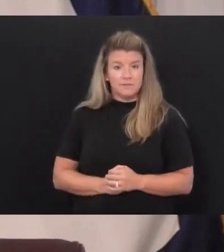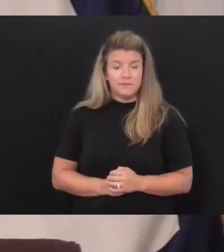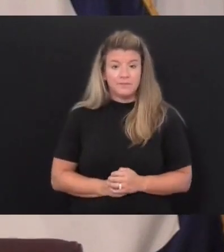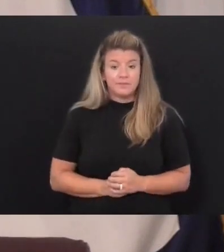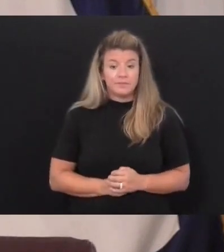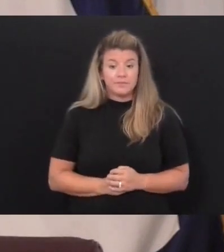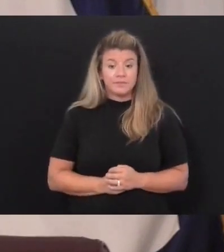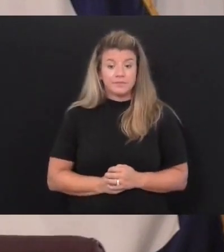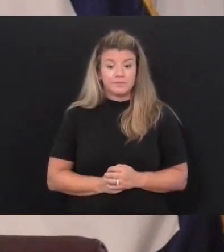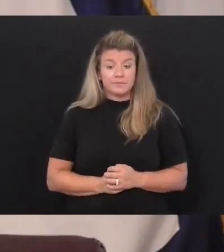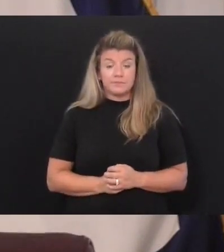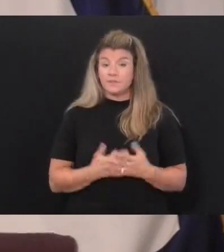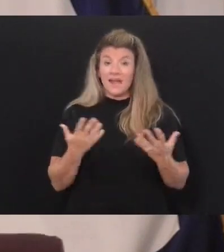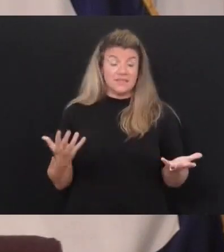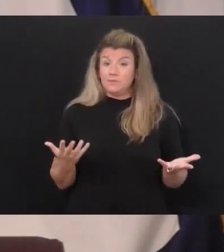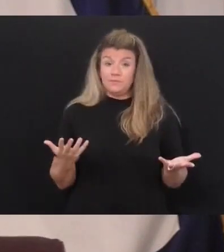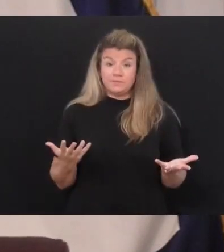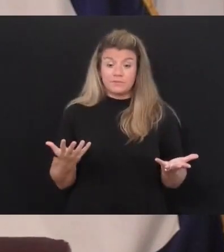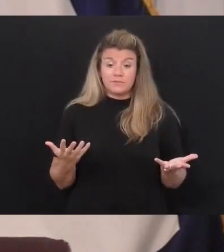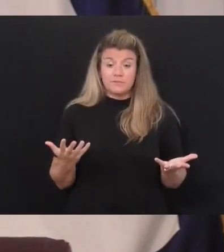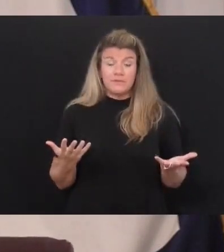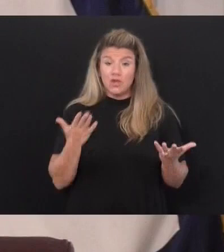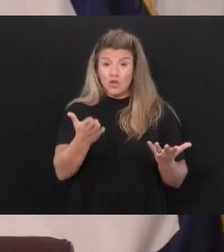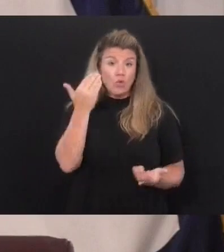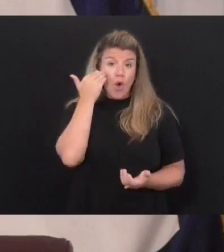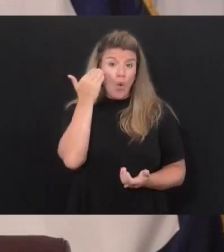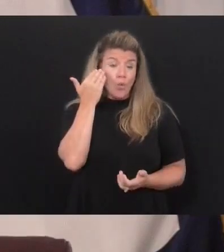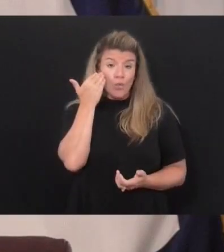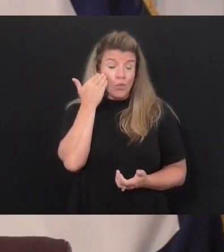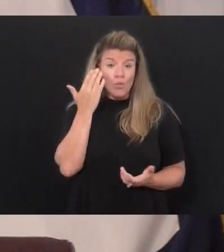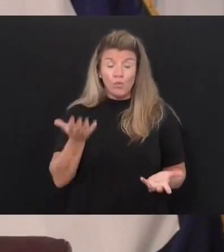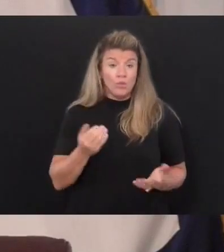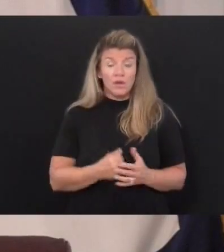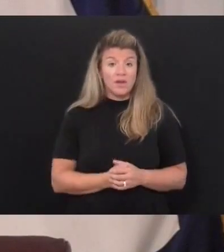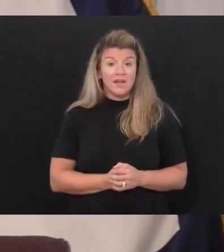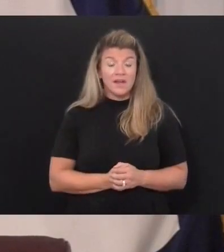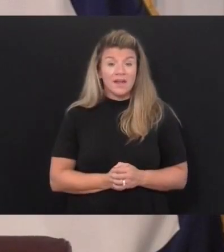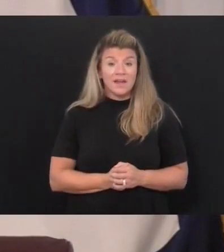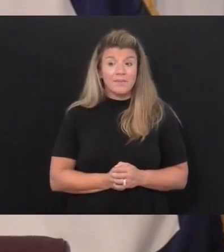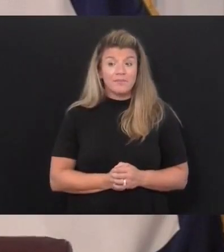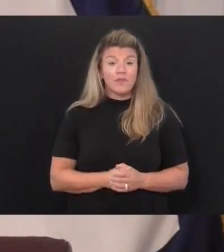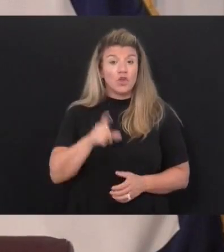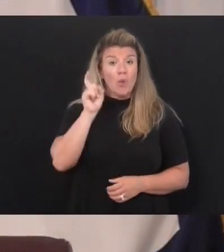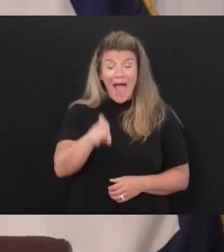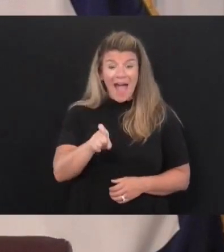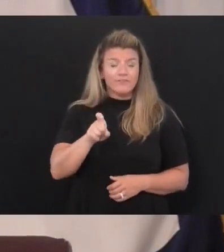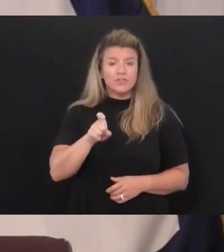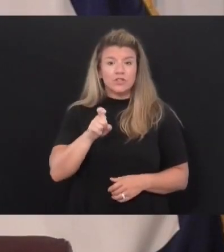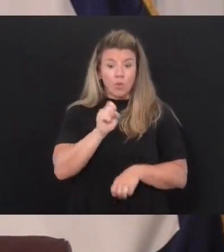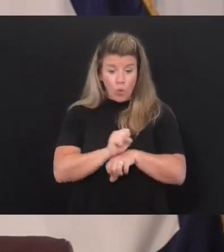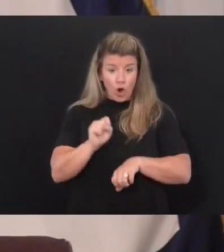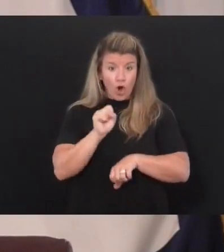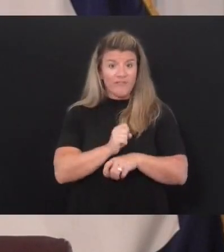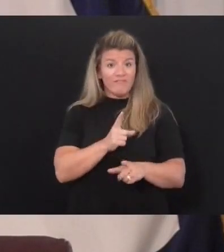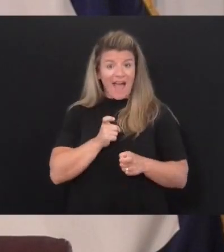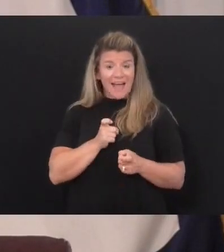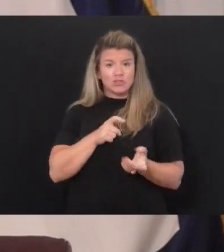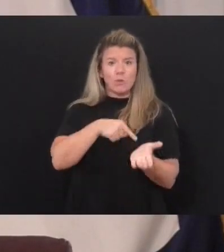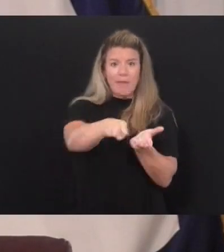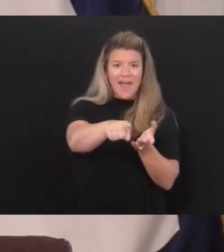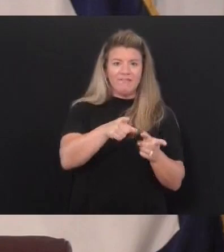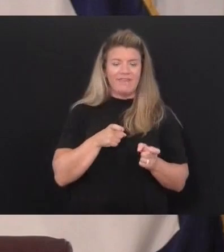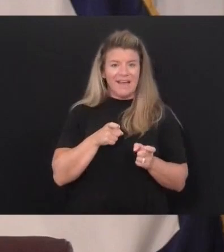But today's my first day and get things rolling. But I thank everyone for welcoming me and see how we get things going. But